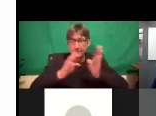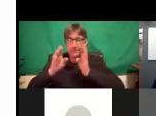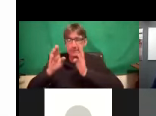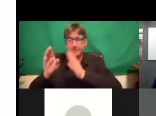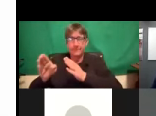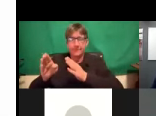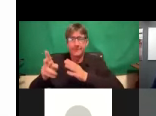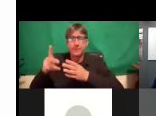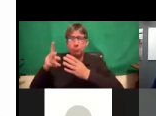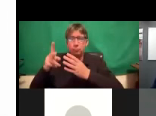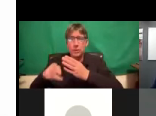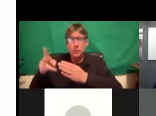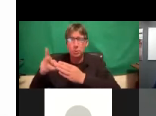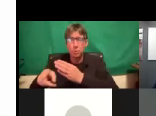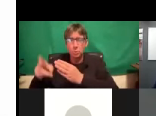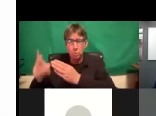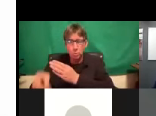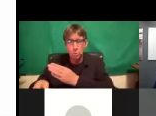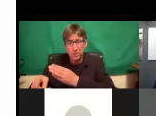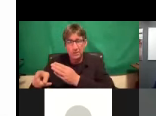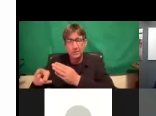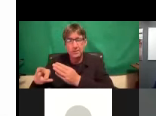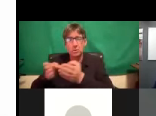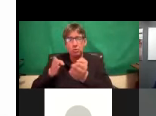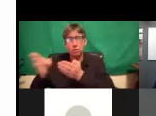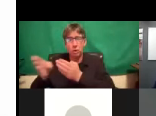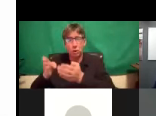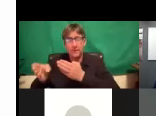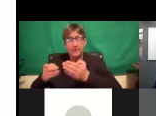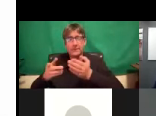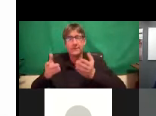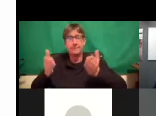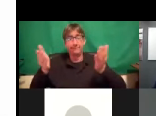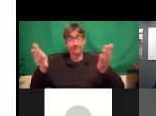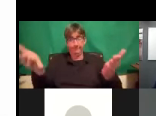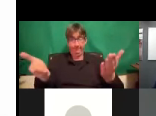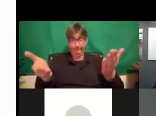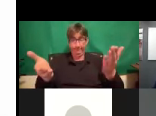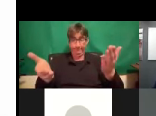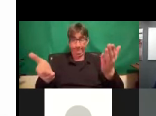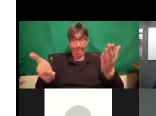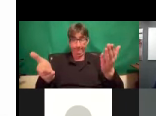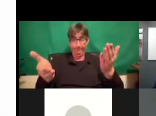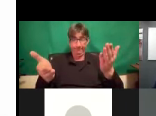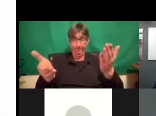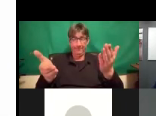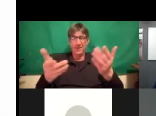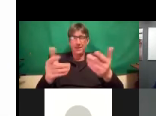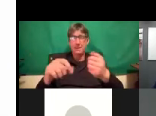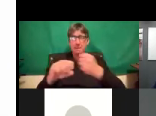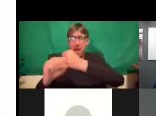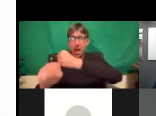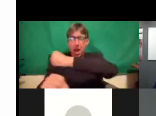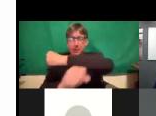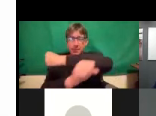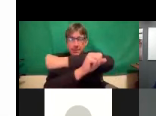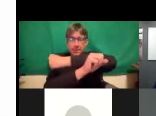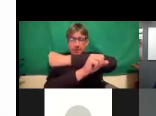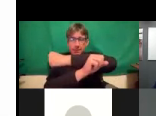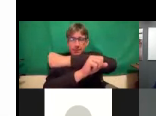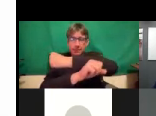together are what we've called our base service, which is what we asked the board to vote on in December. And critically, the